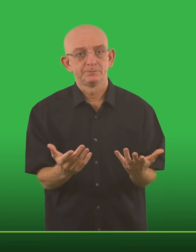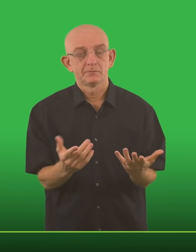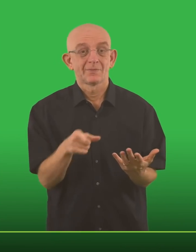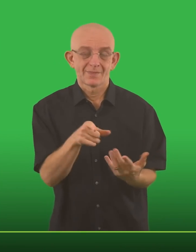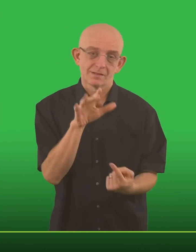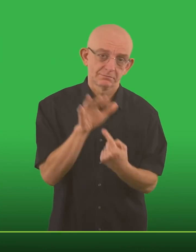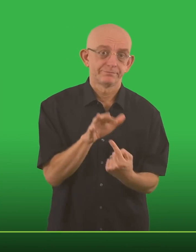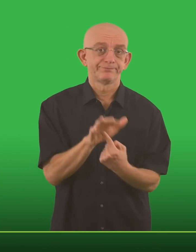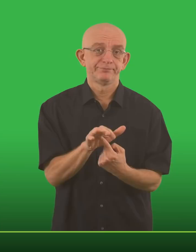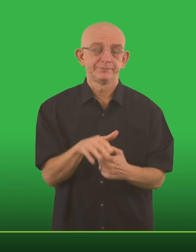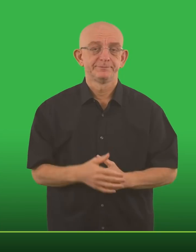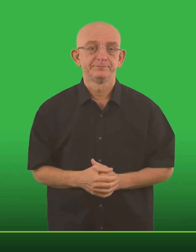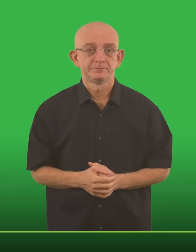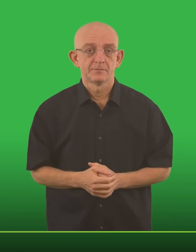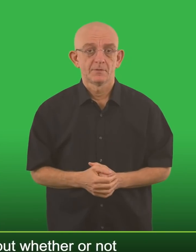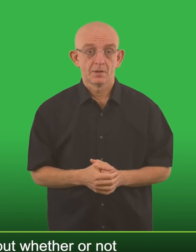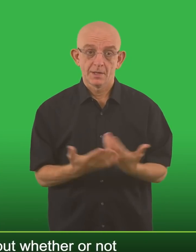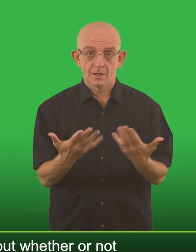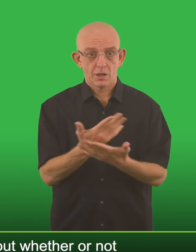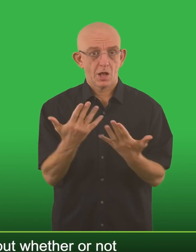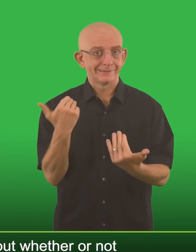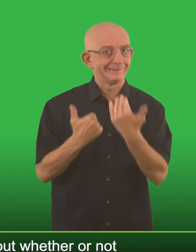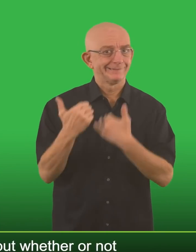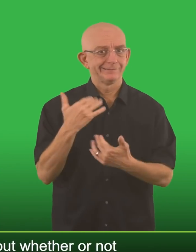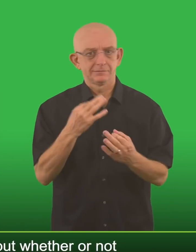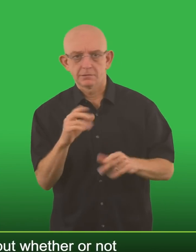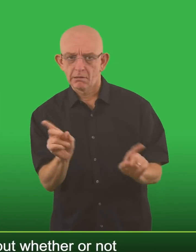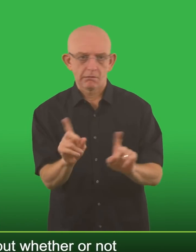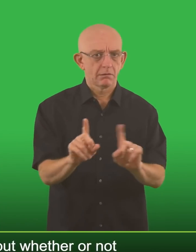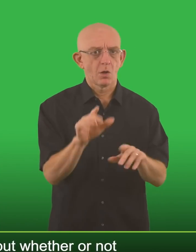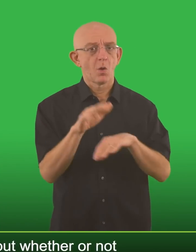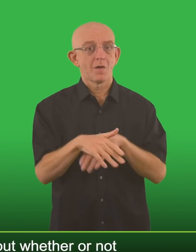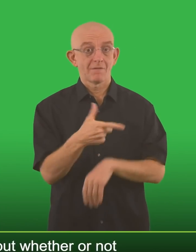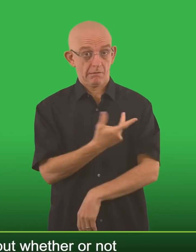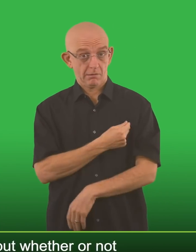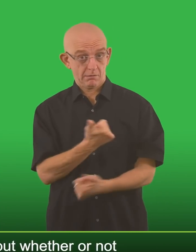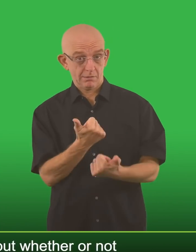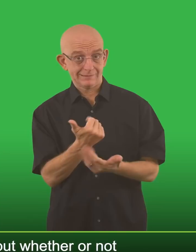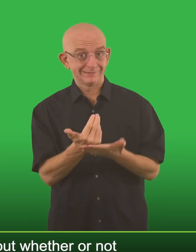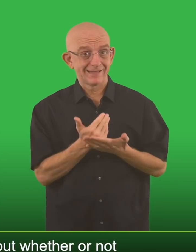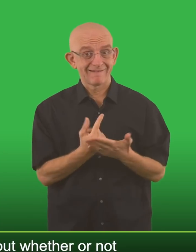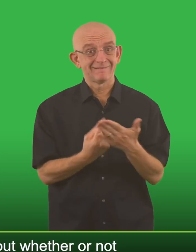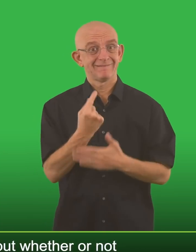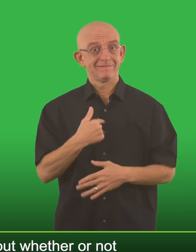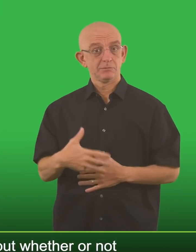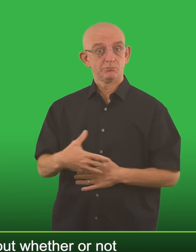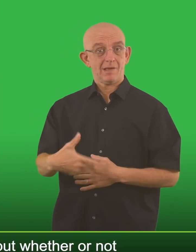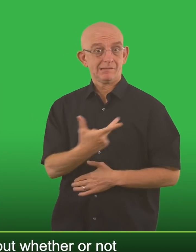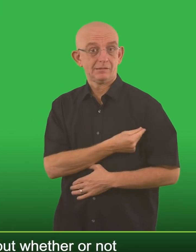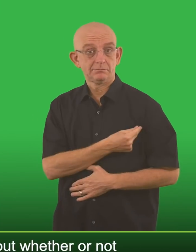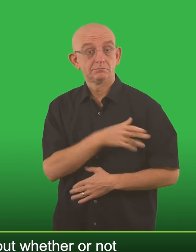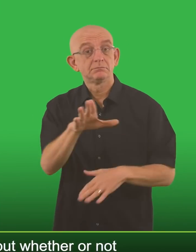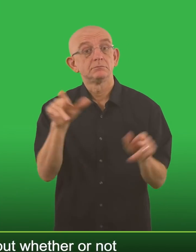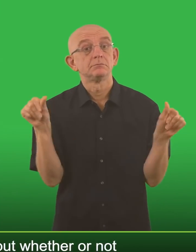So that matters. Lots of queries to me and others about whether or not the vaccine is safe to have if you're